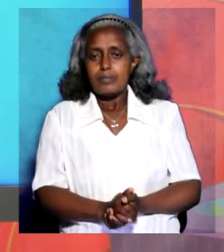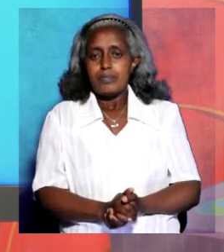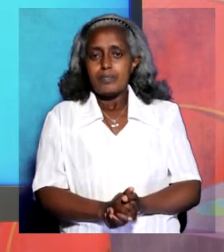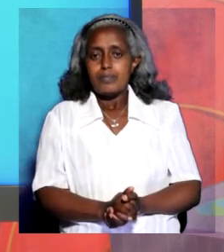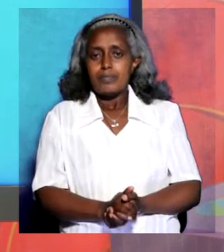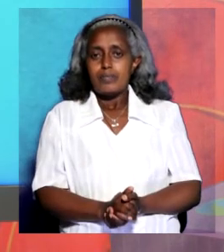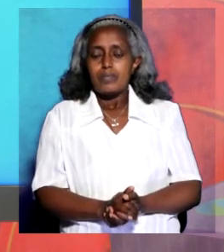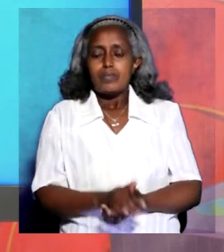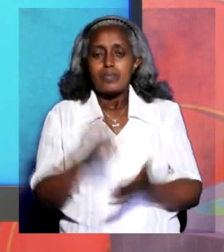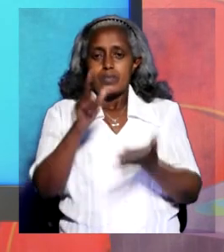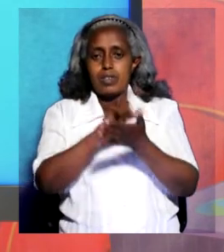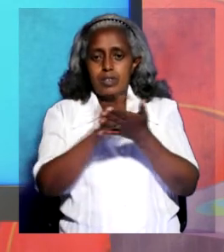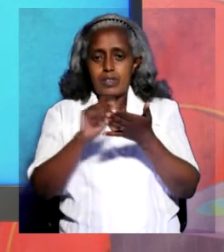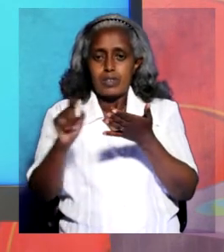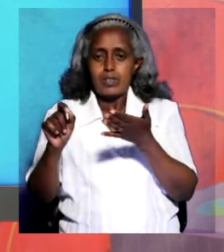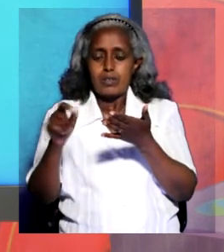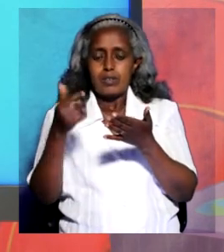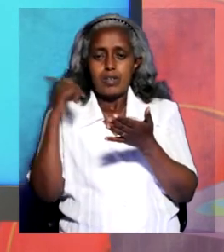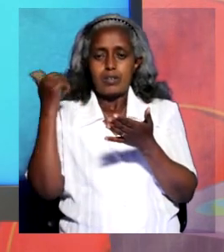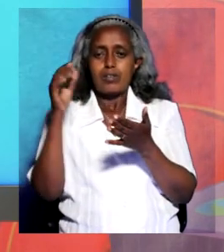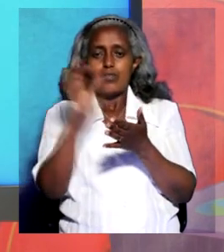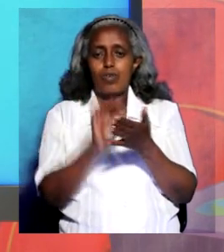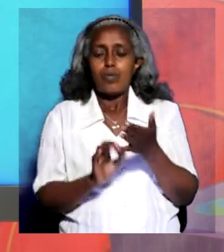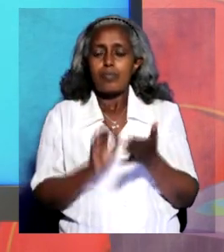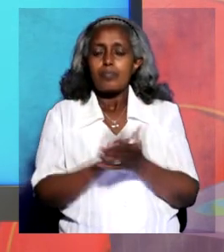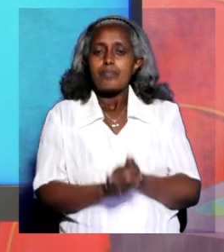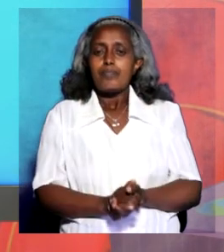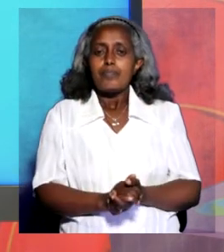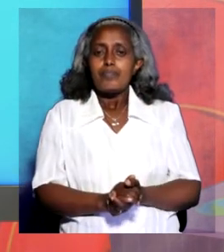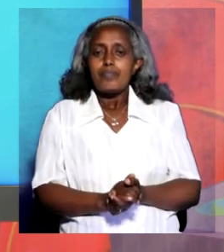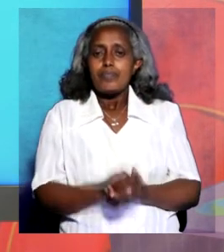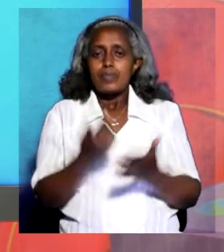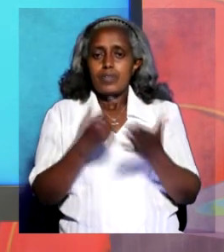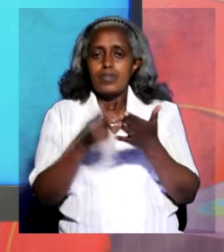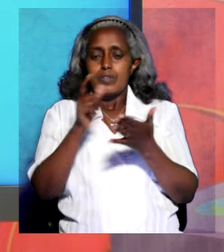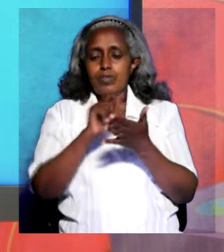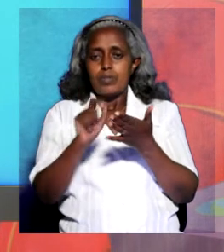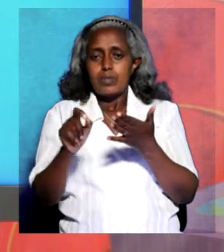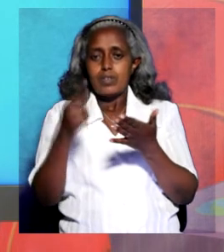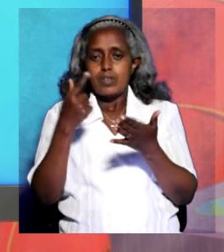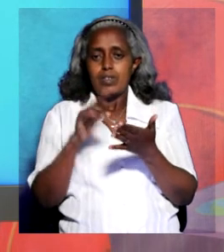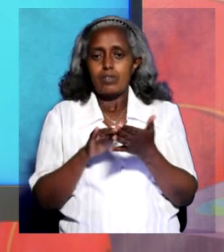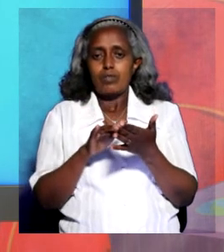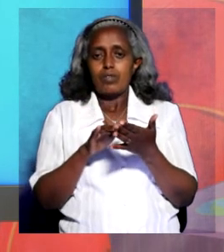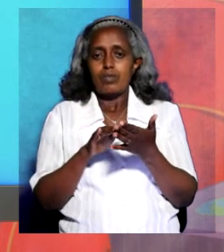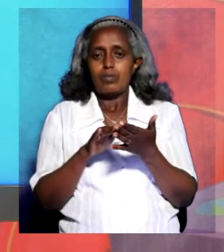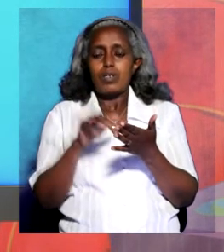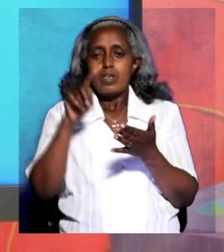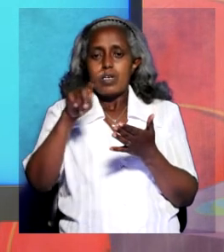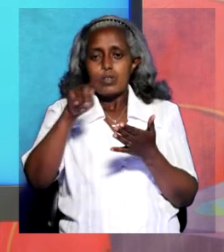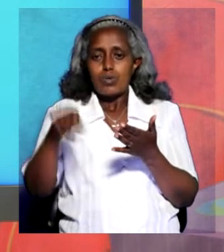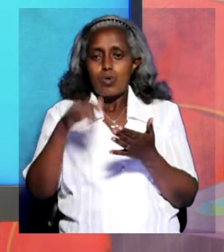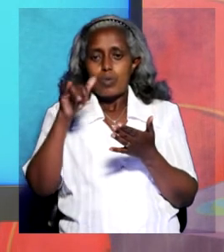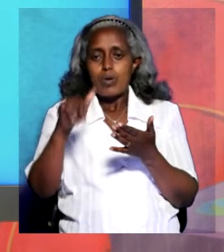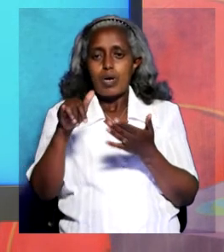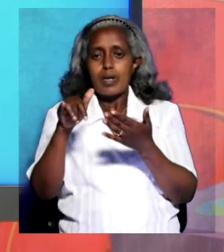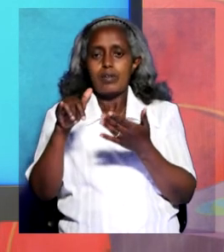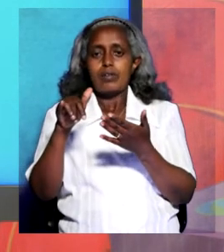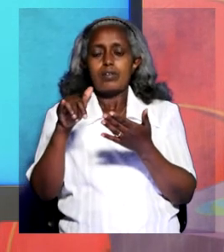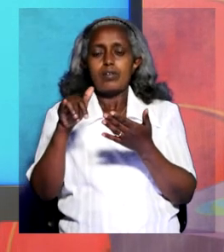2,1. This, you can rewrite this in another form. In this form, you can write this in this form. X, y,